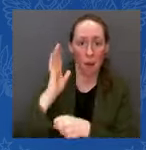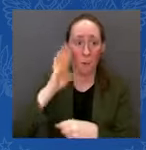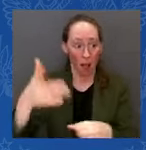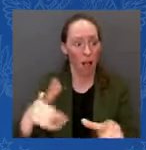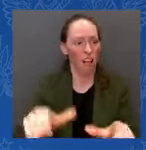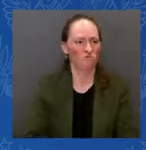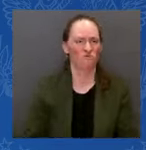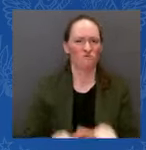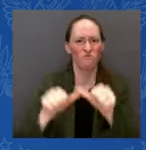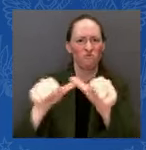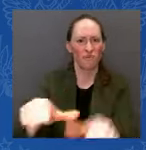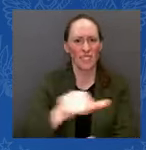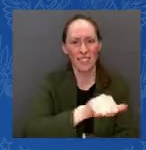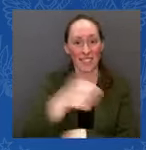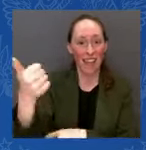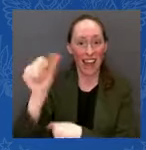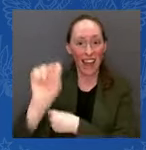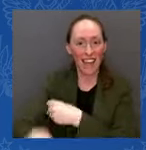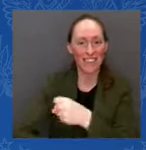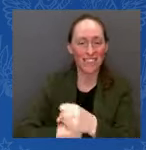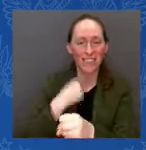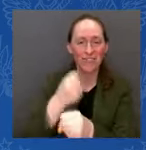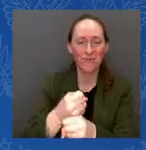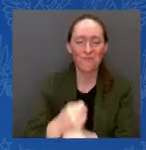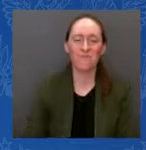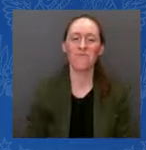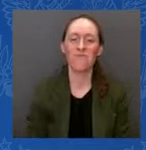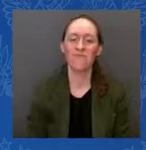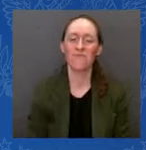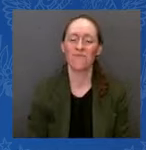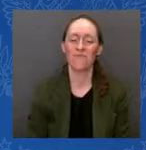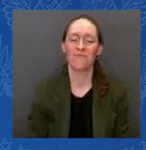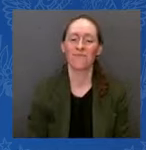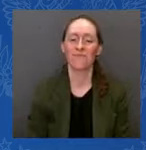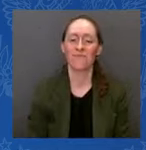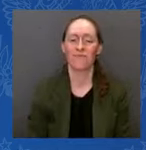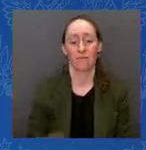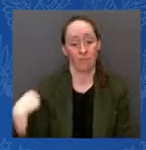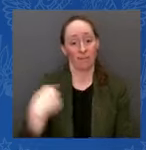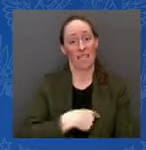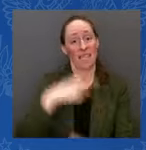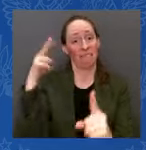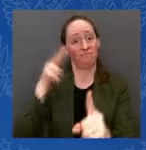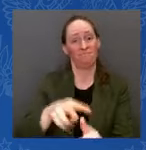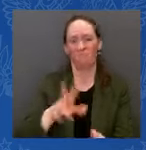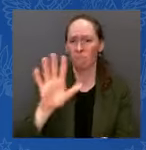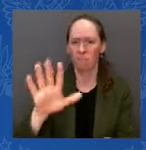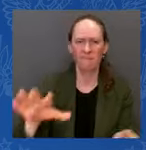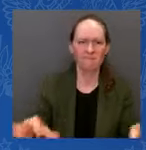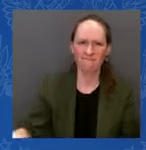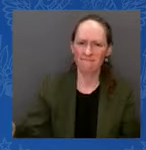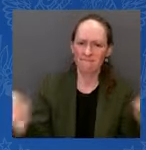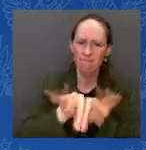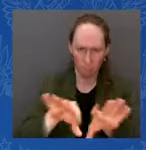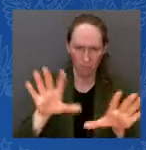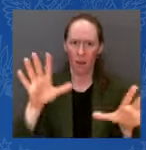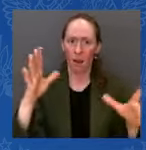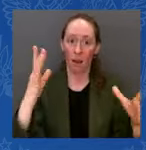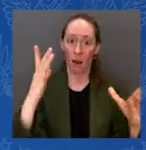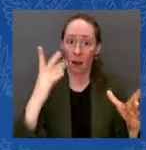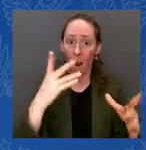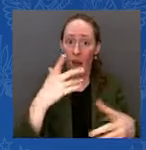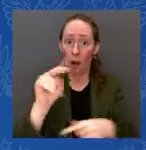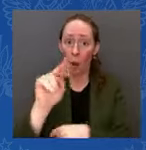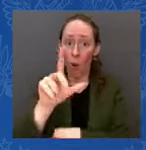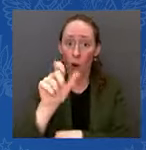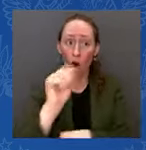regime will of course continue. We will continue to adhere to all of our obligations